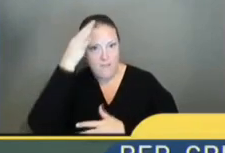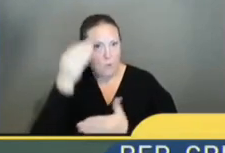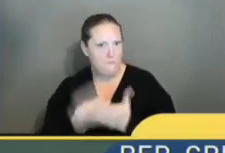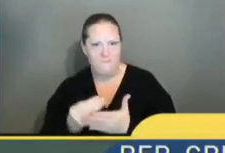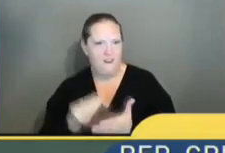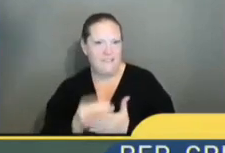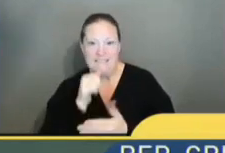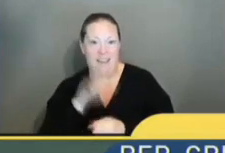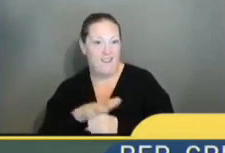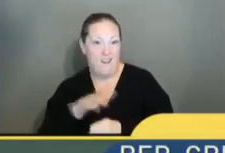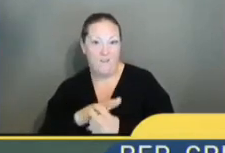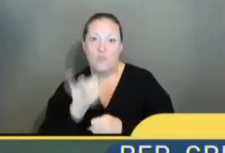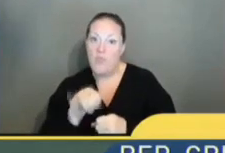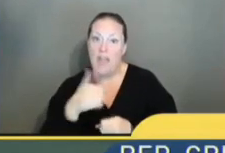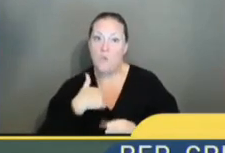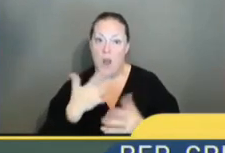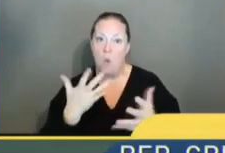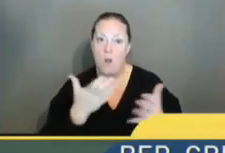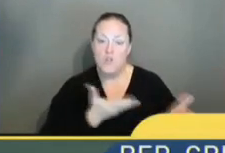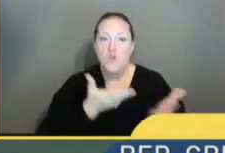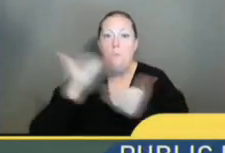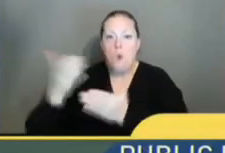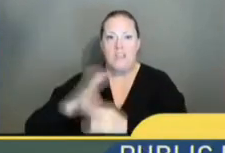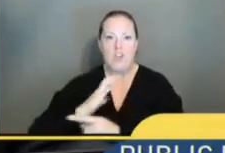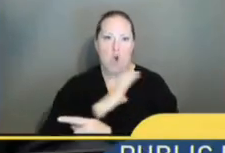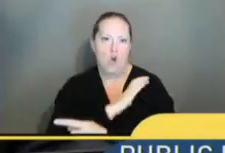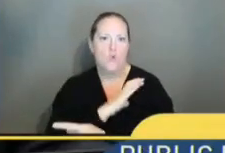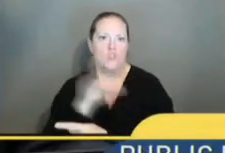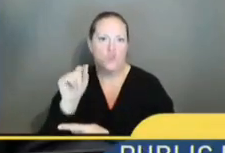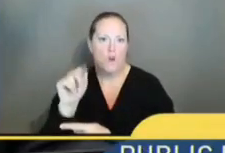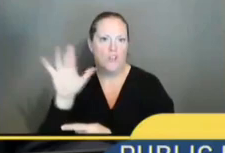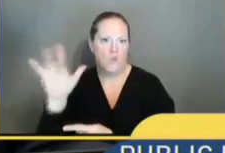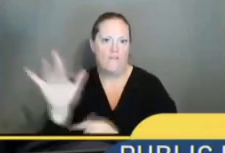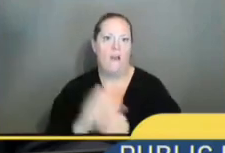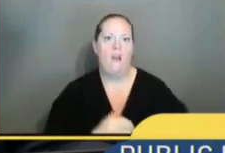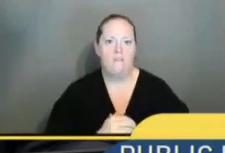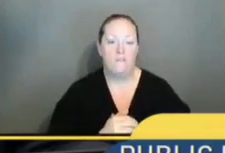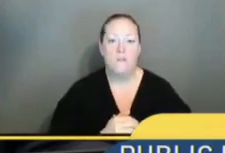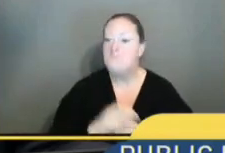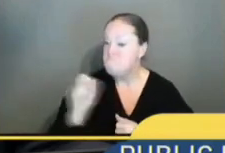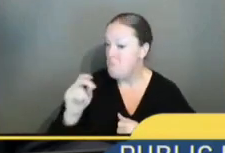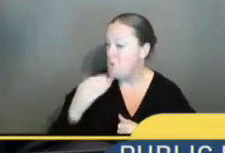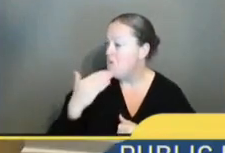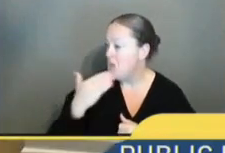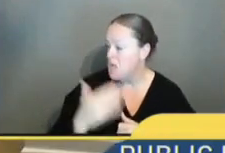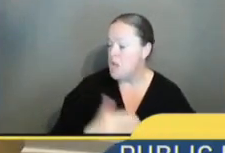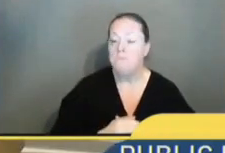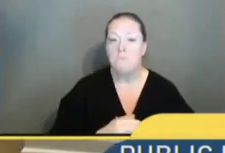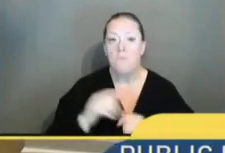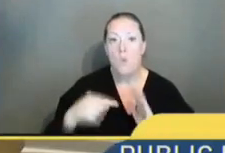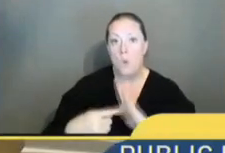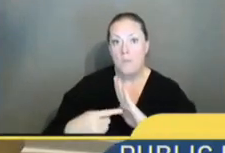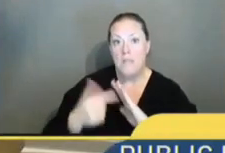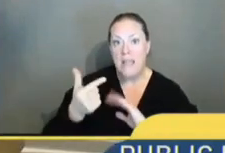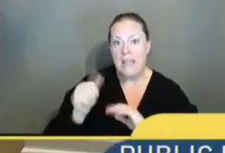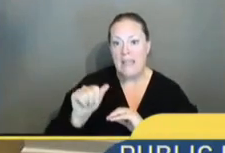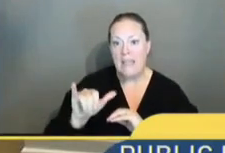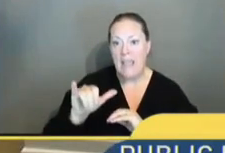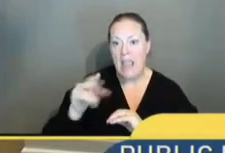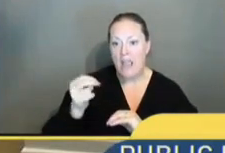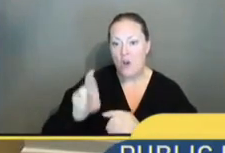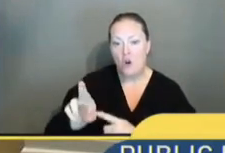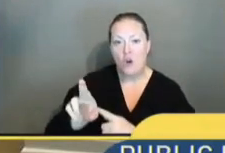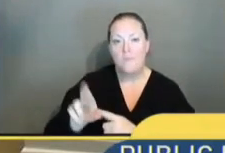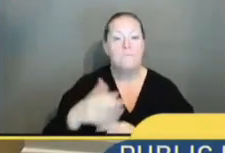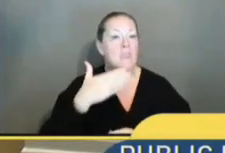in 2025. Thank you. Okay, Representative Gaynor. Thank you, Mr. Chair, and